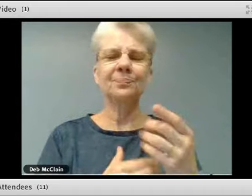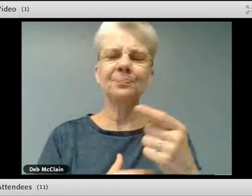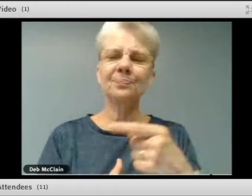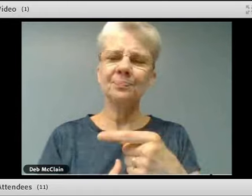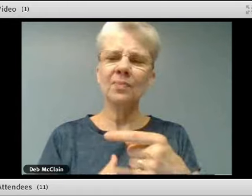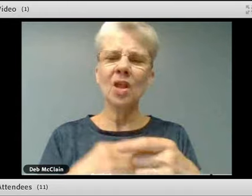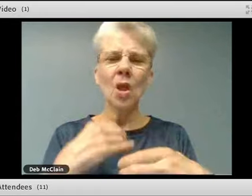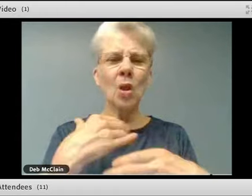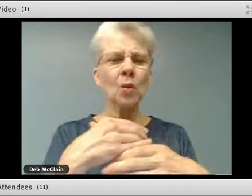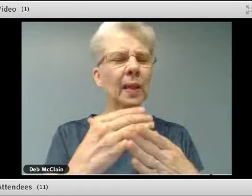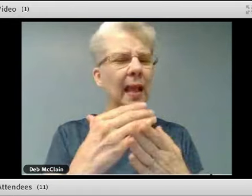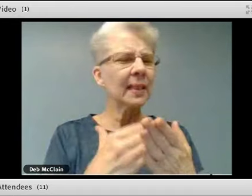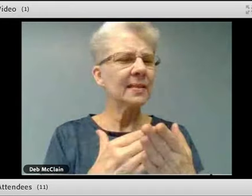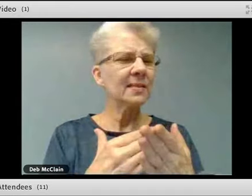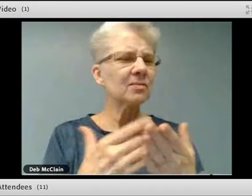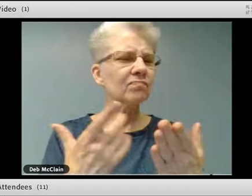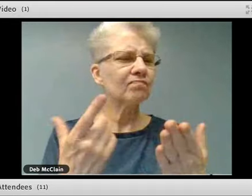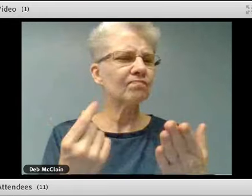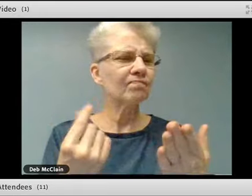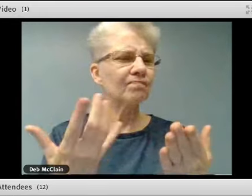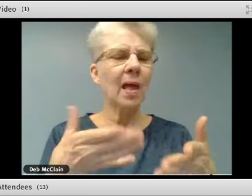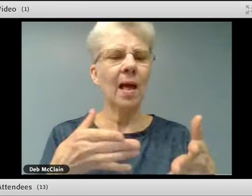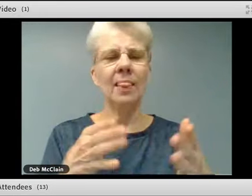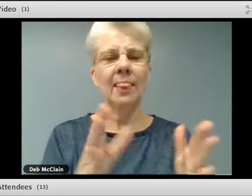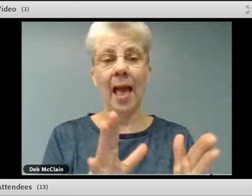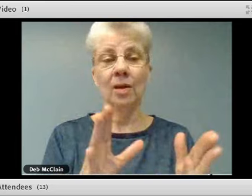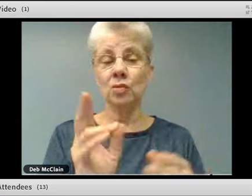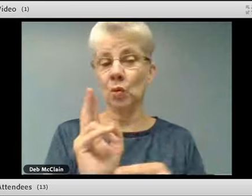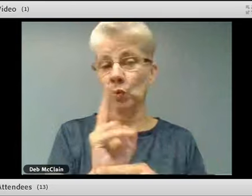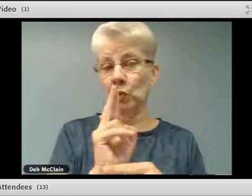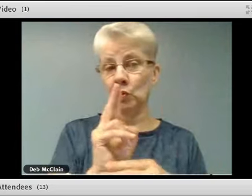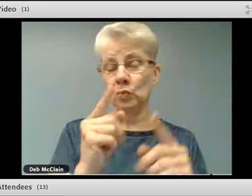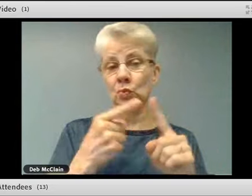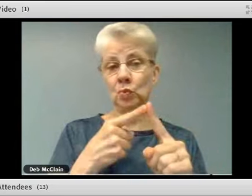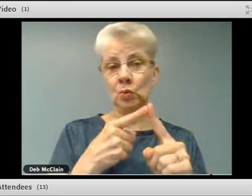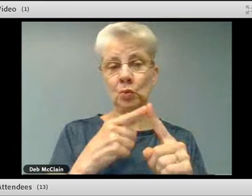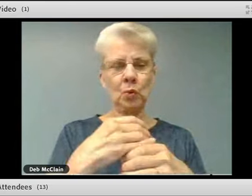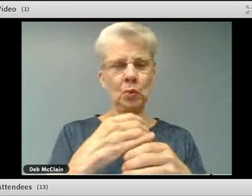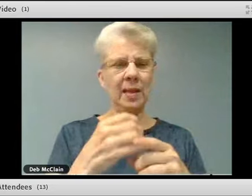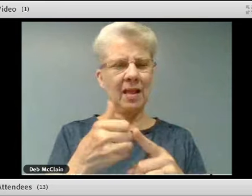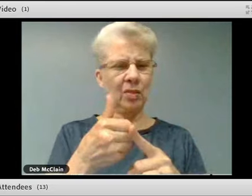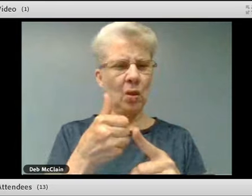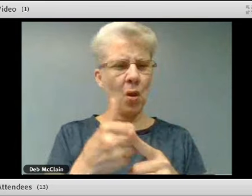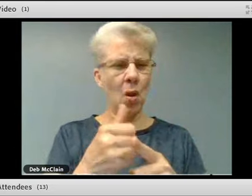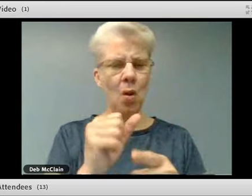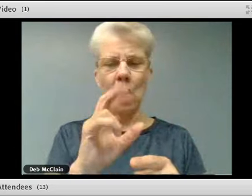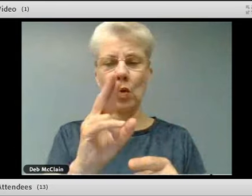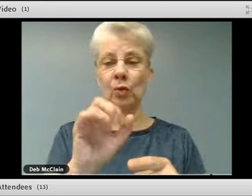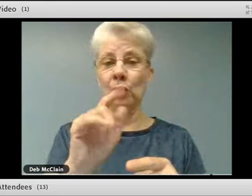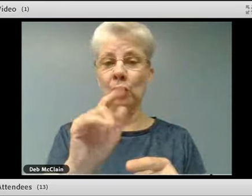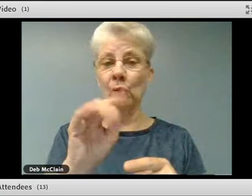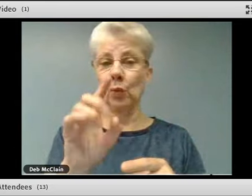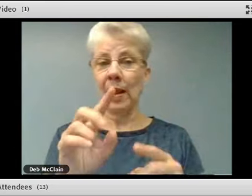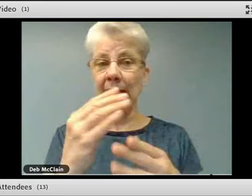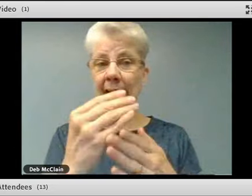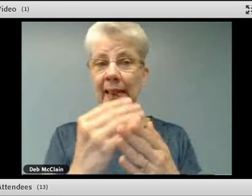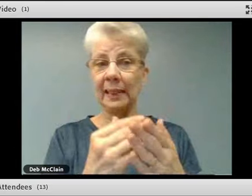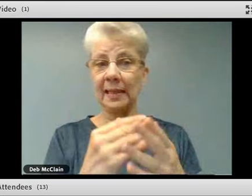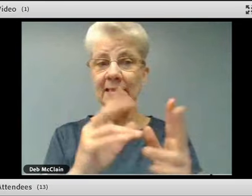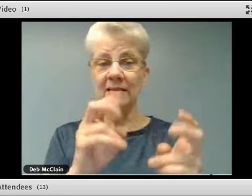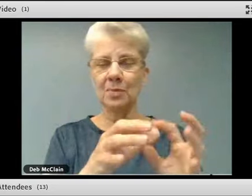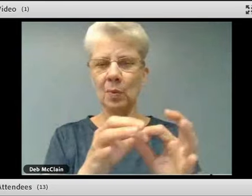Create Lists feature allows users to create their own curated lists of topics related to